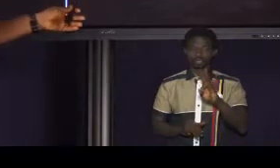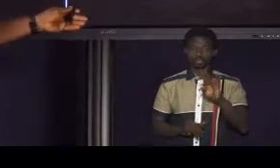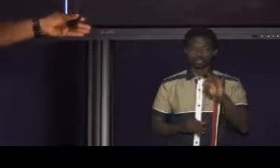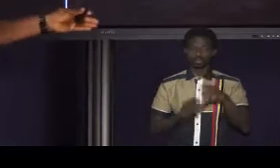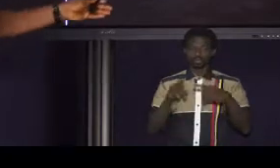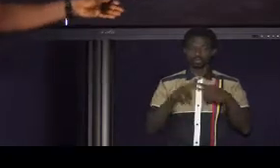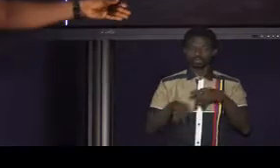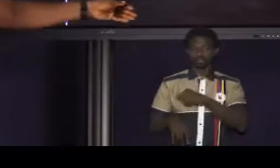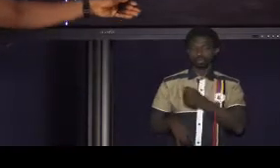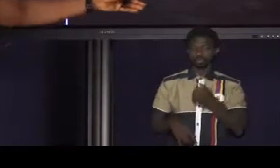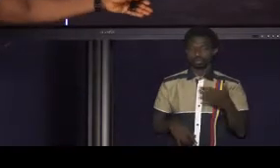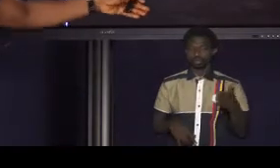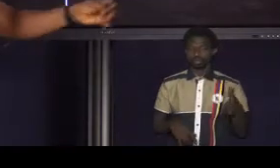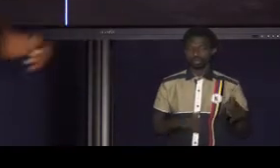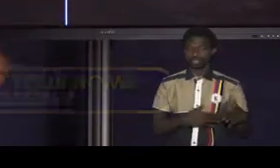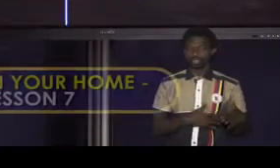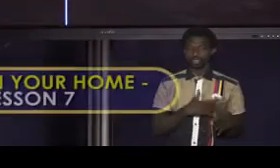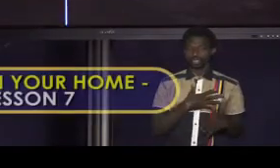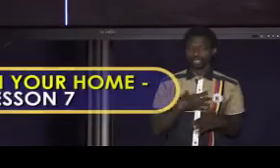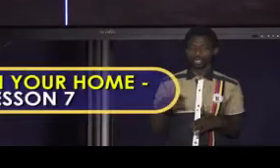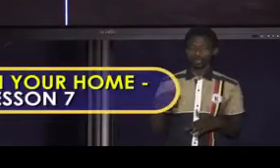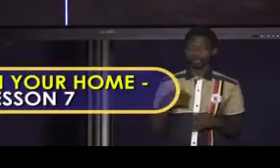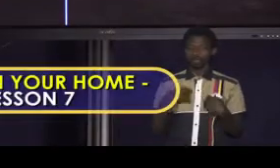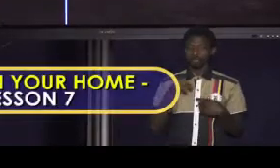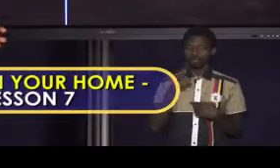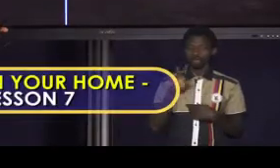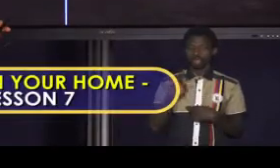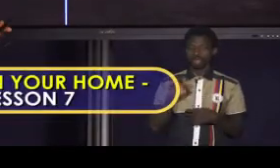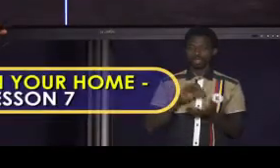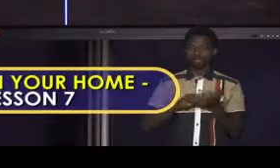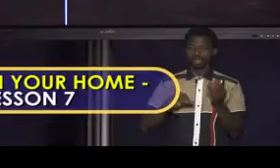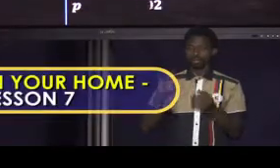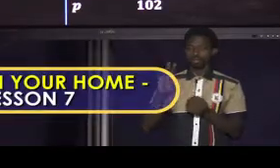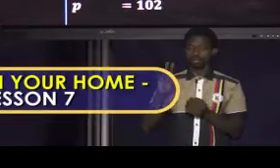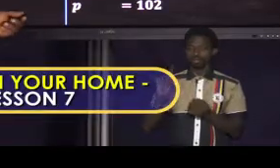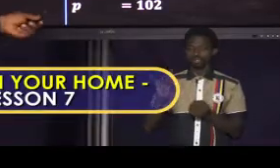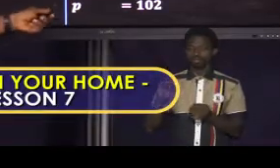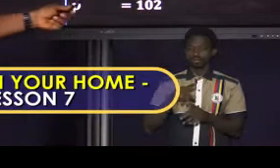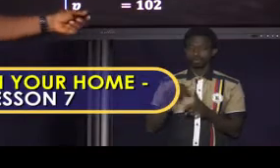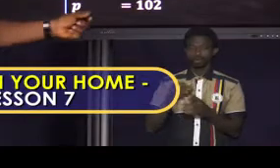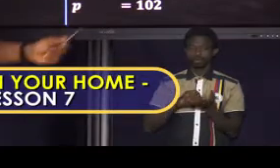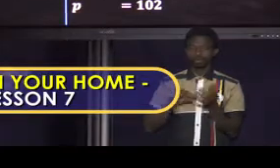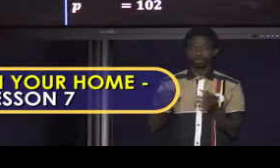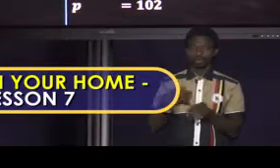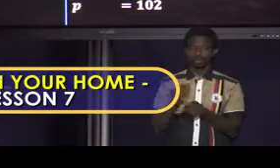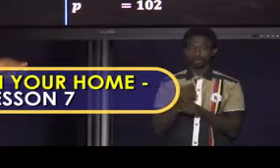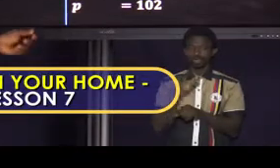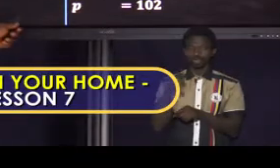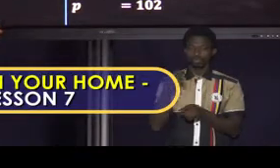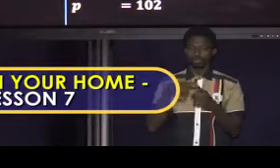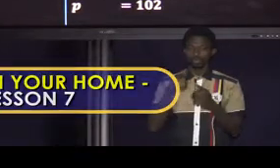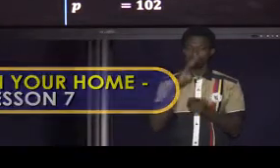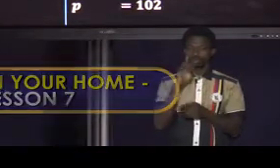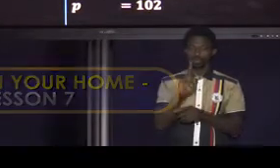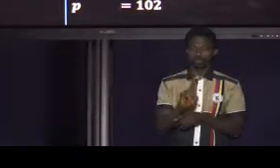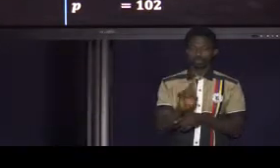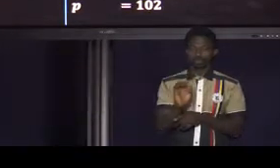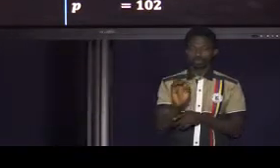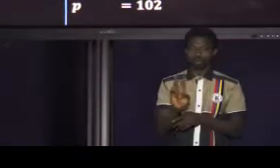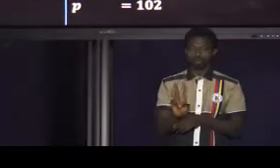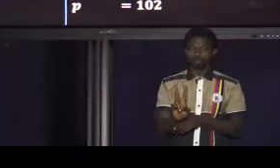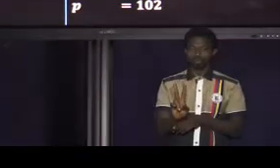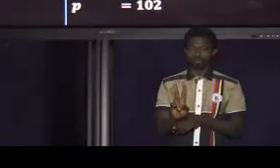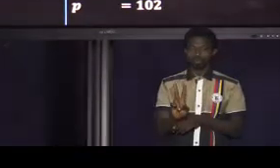side. P is left. We have 180 minus 78. And when we do the subtraction, we'll get P to be 102. And so we'll